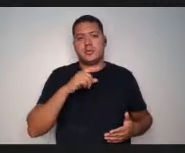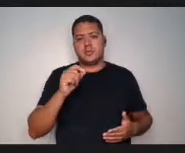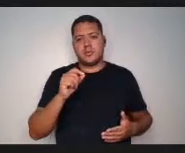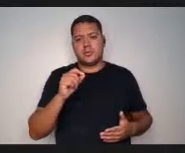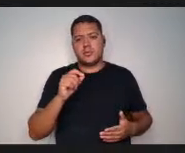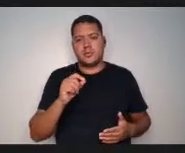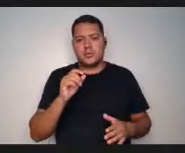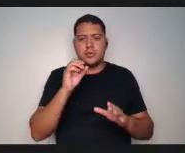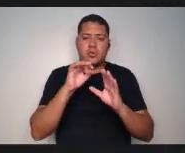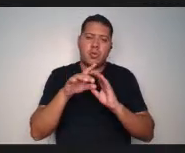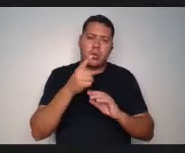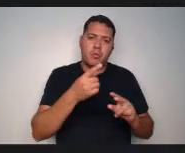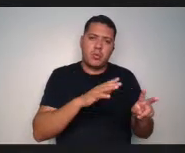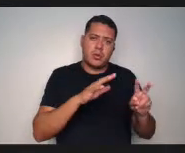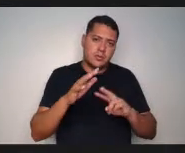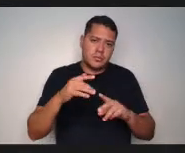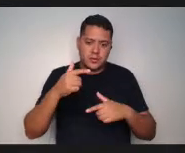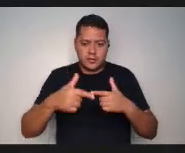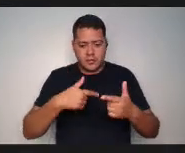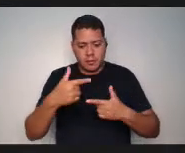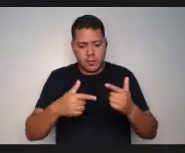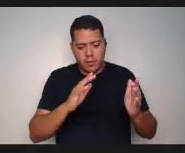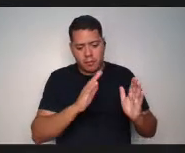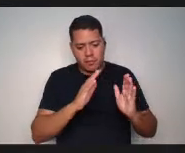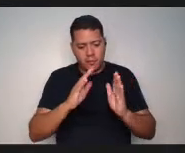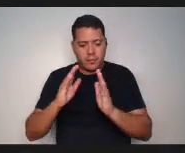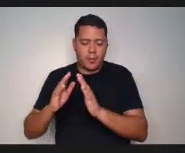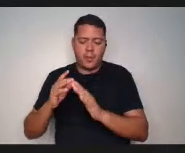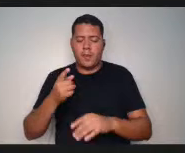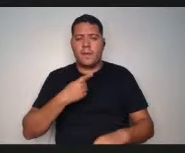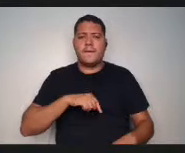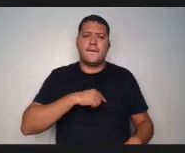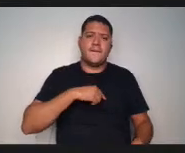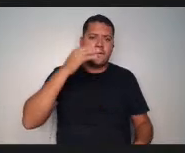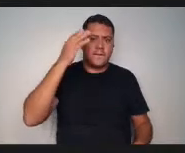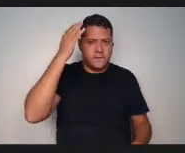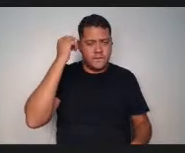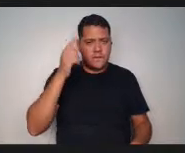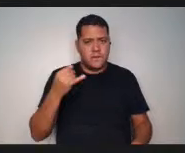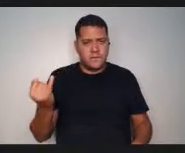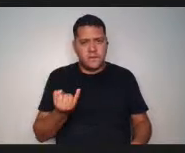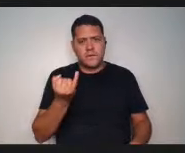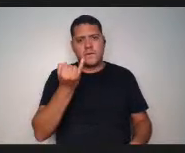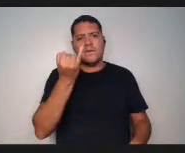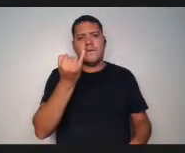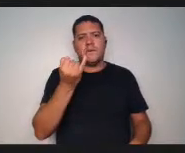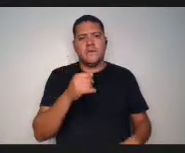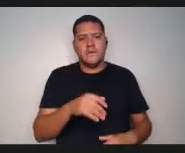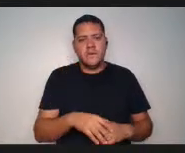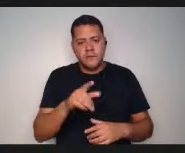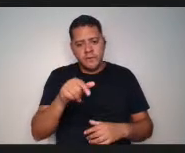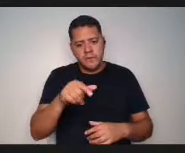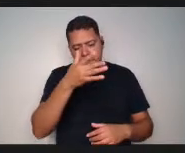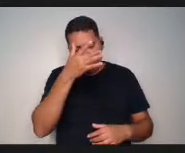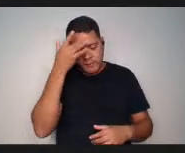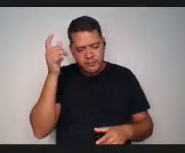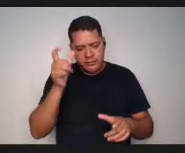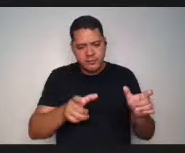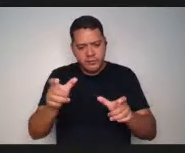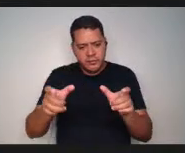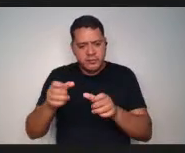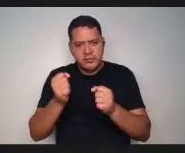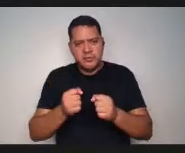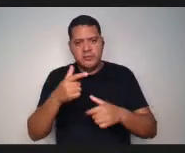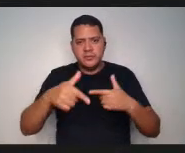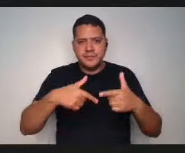important thing is to be able to work enough hours to make ends meet and to pay the bills, and also to manage